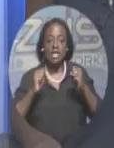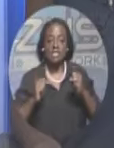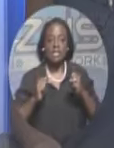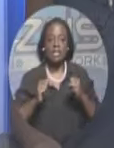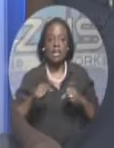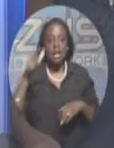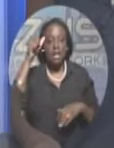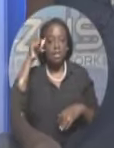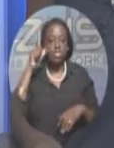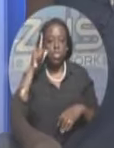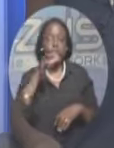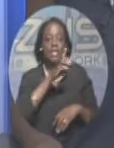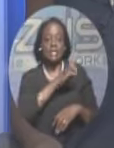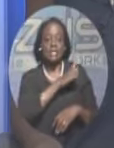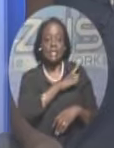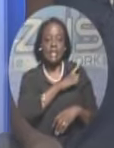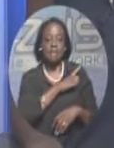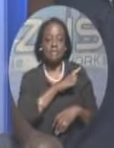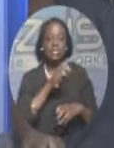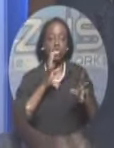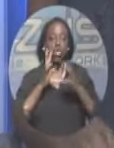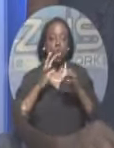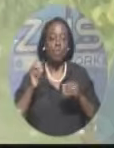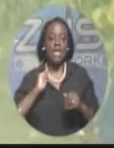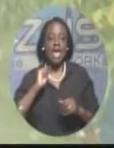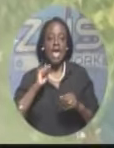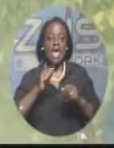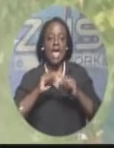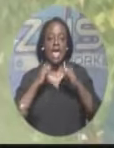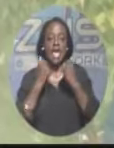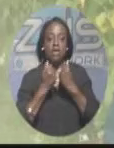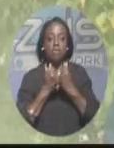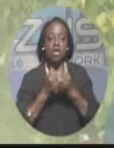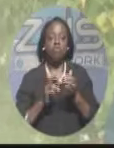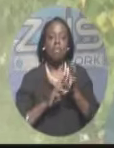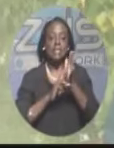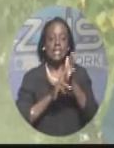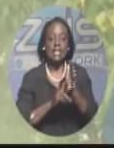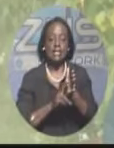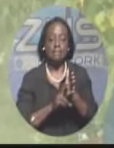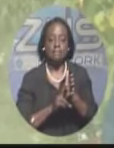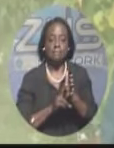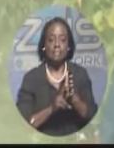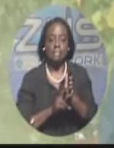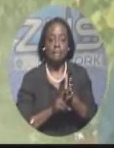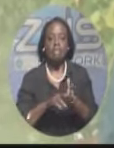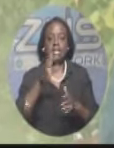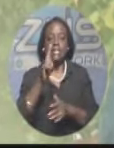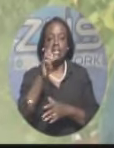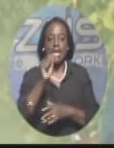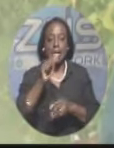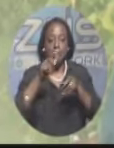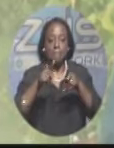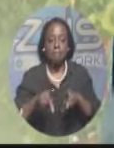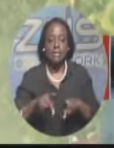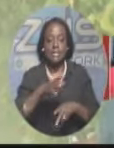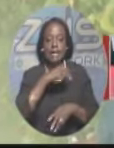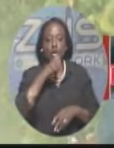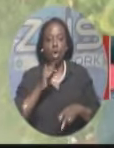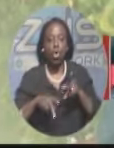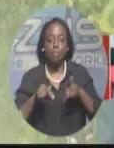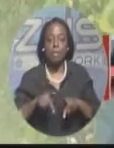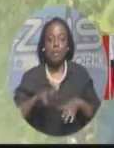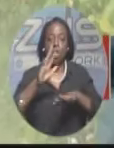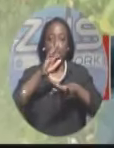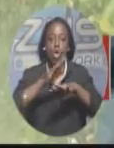to find out about the evacuation process. Close to a dozen disabled persons and the elderly called into the South Beach constituency